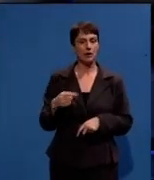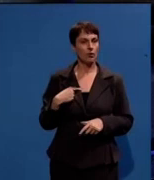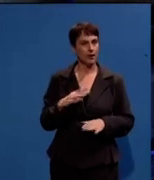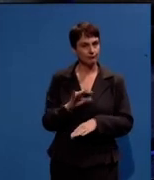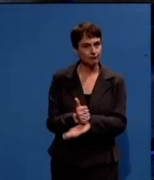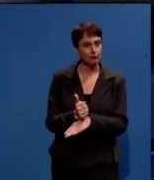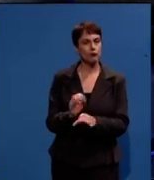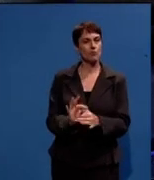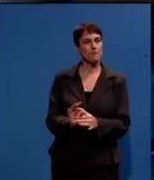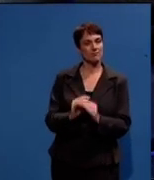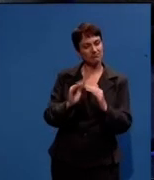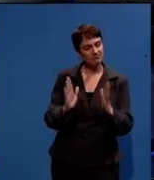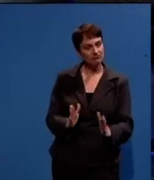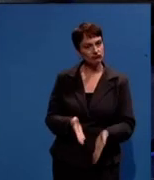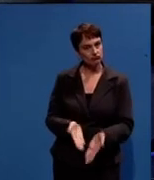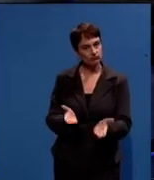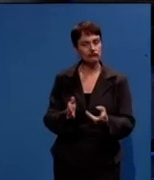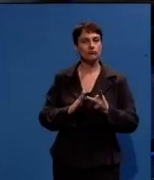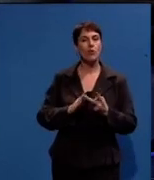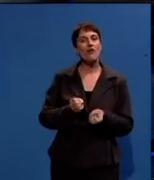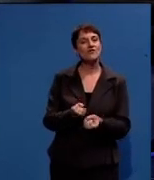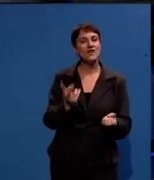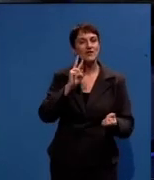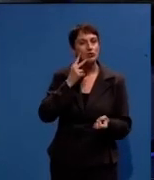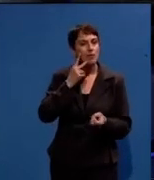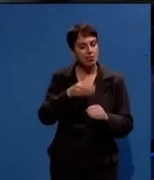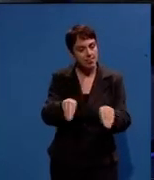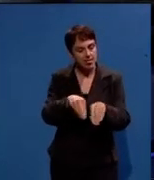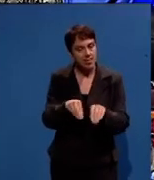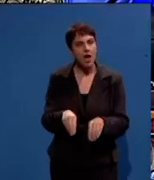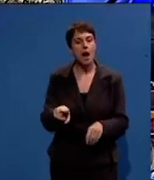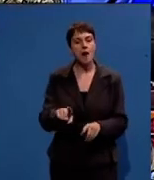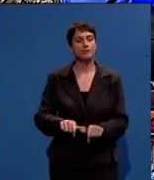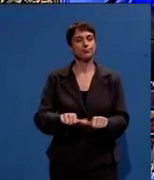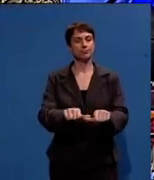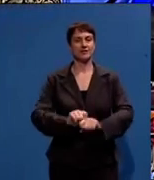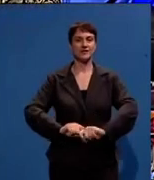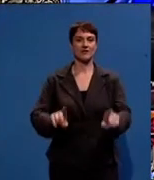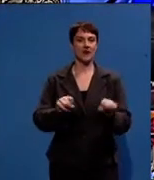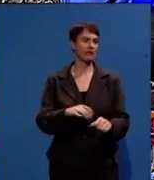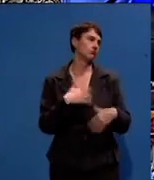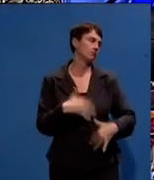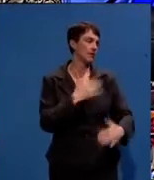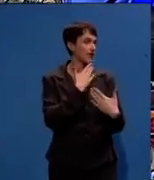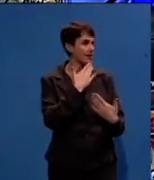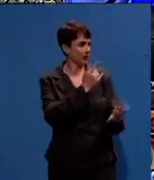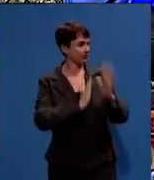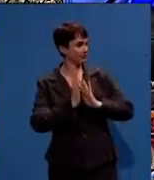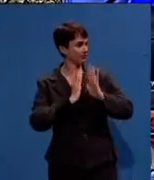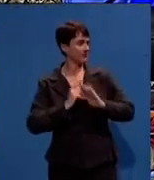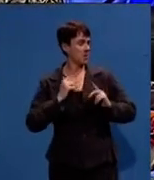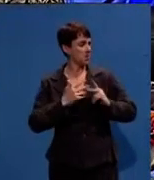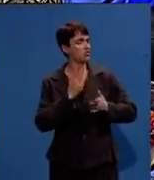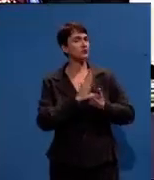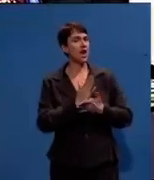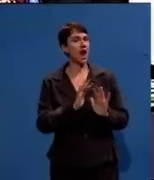them and fenced off and a vegetable garden to make them more self-sustainable. Awesome. Thank you so much for visiting with us and sharing us practical ways